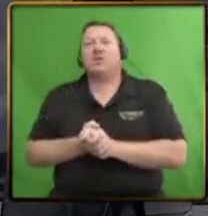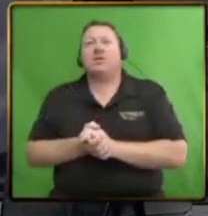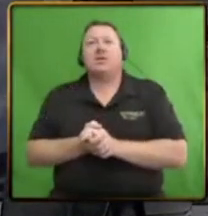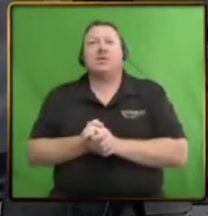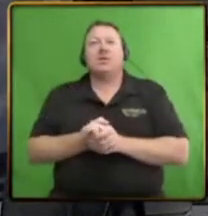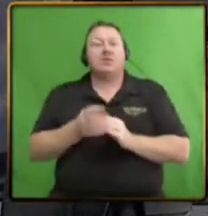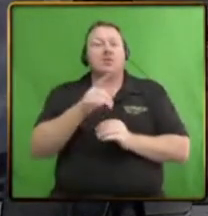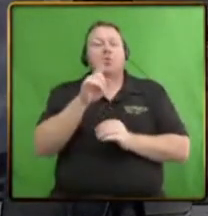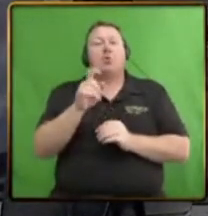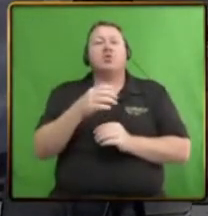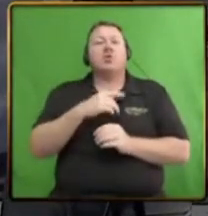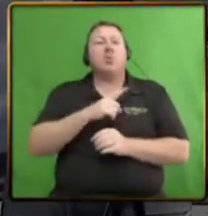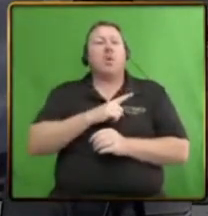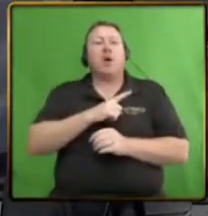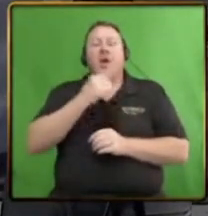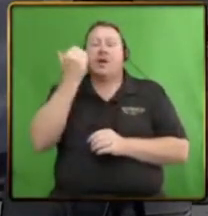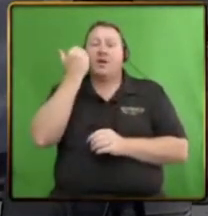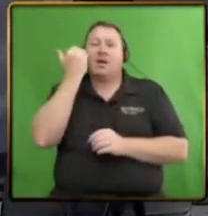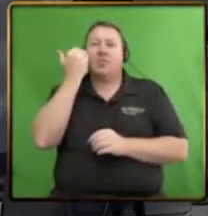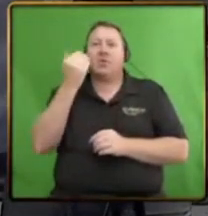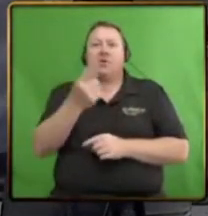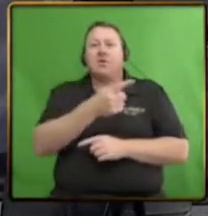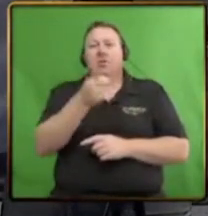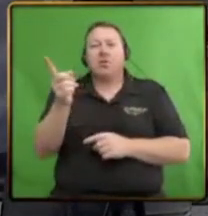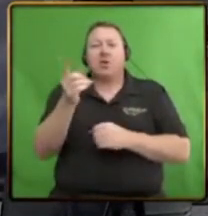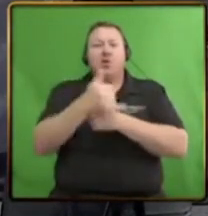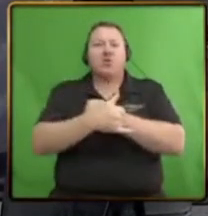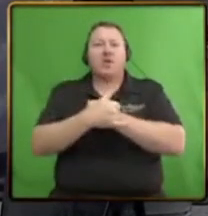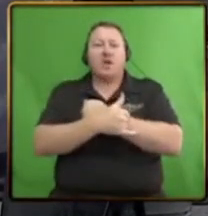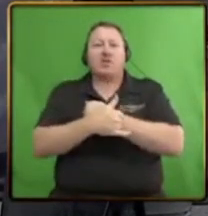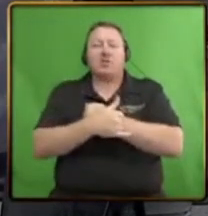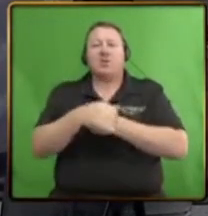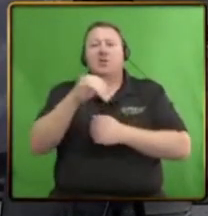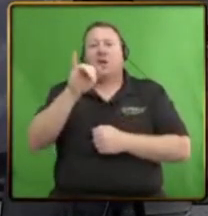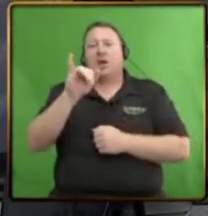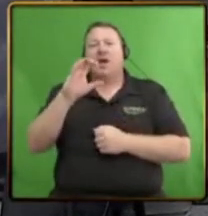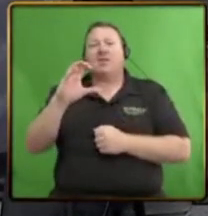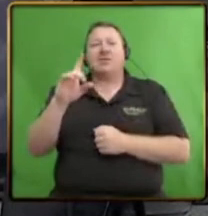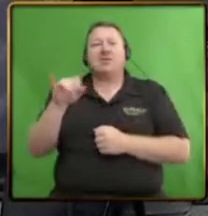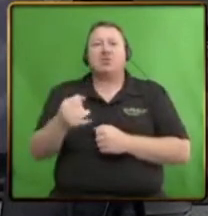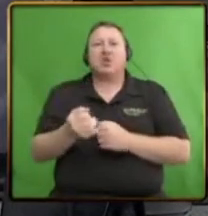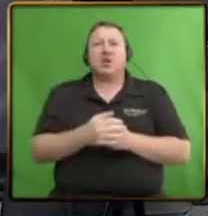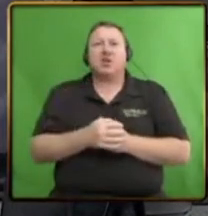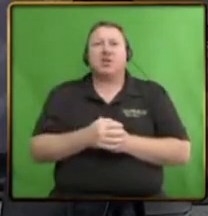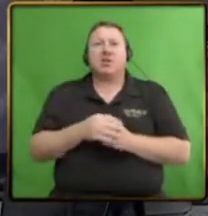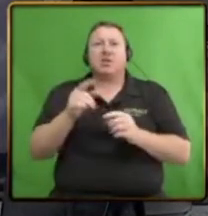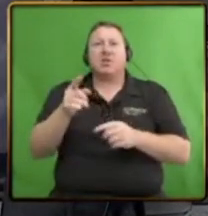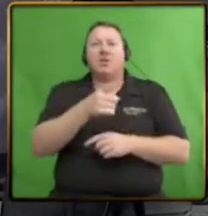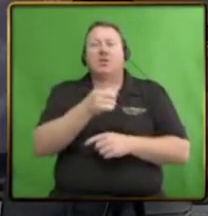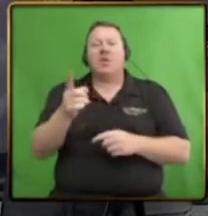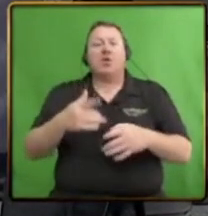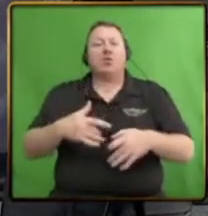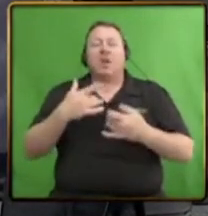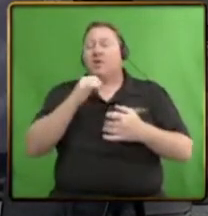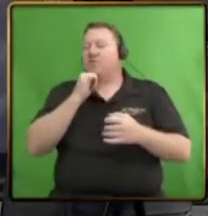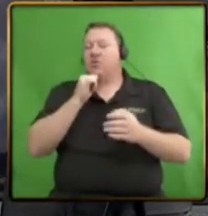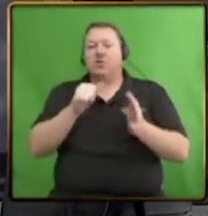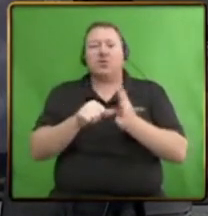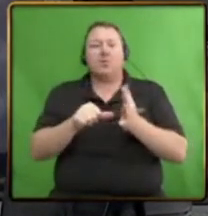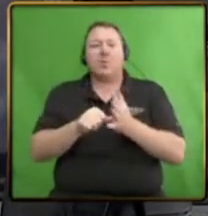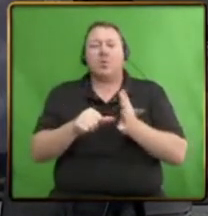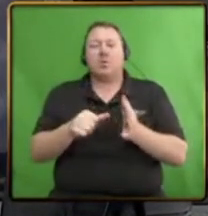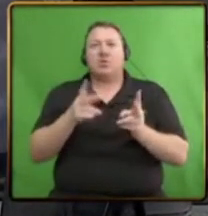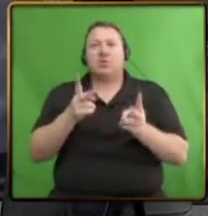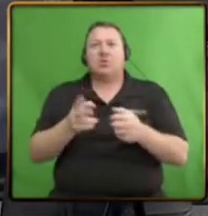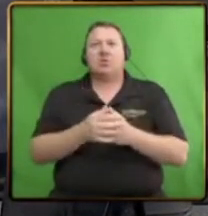is, why does government not bring those countries before the ICJ? Are those lives not important as well? And what is